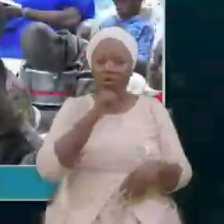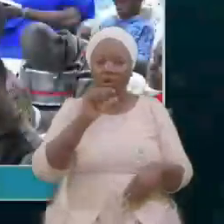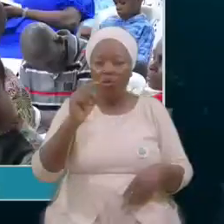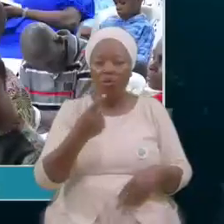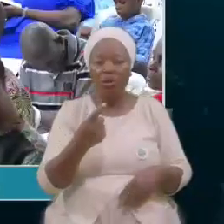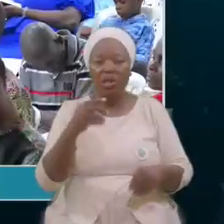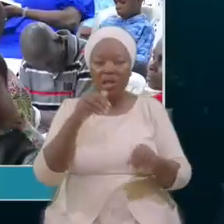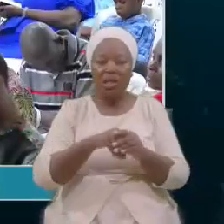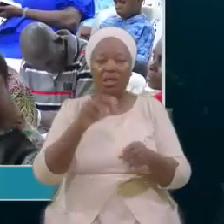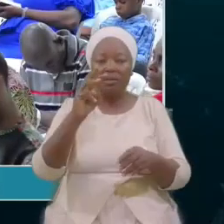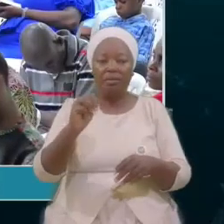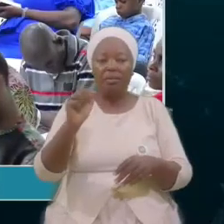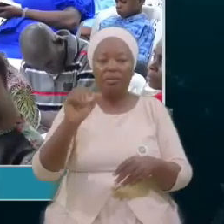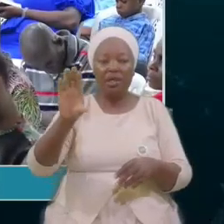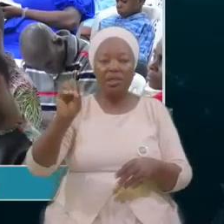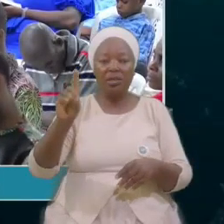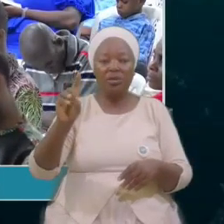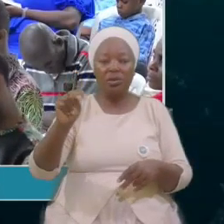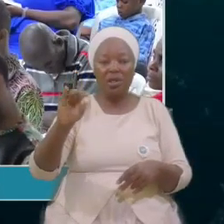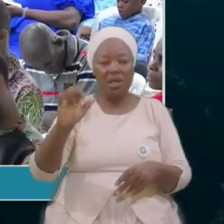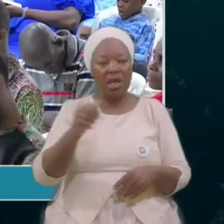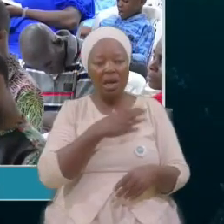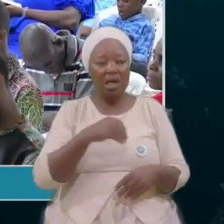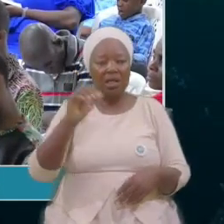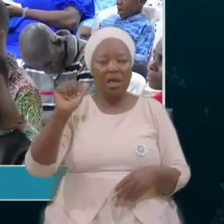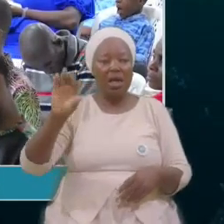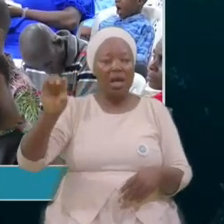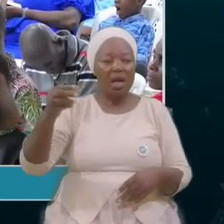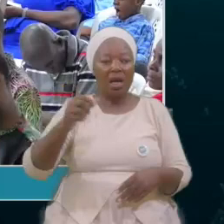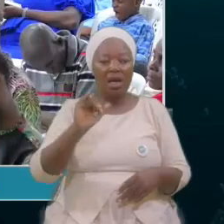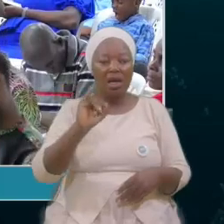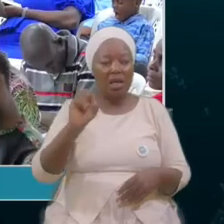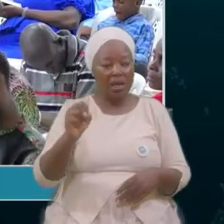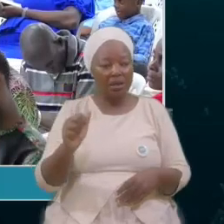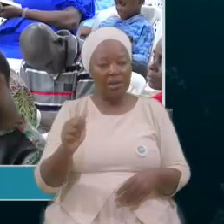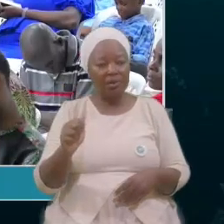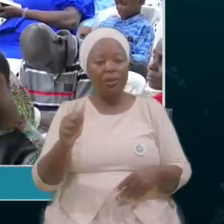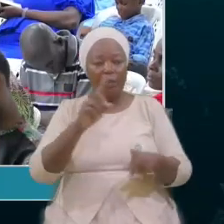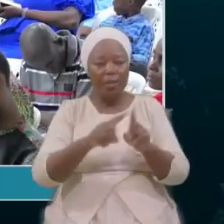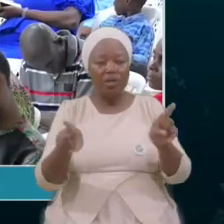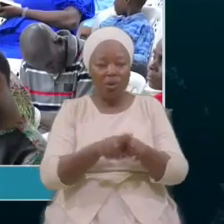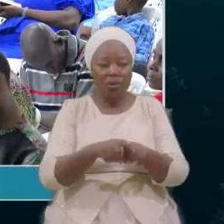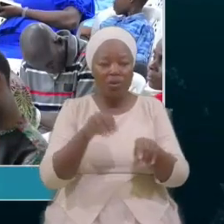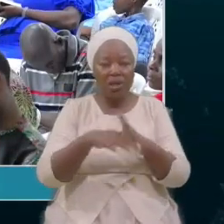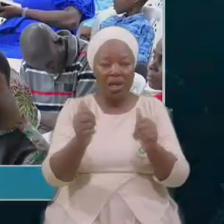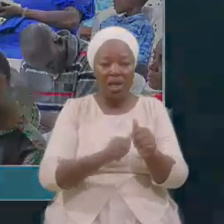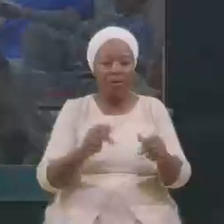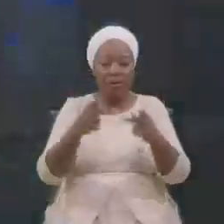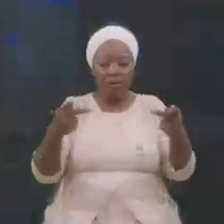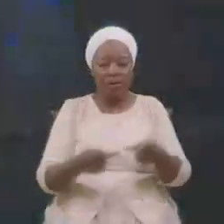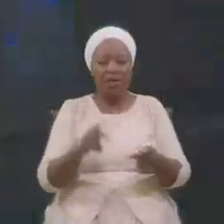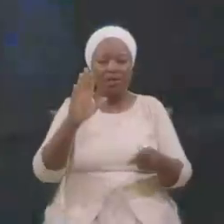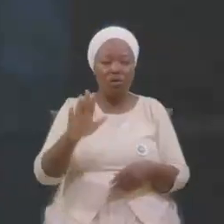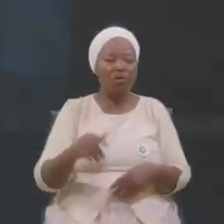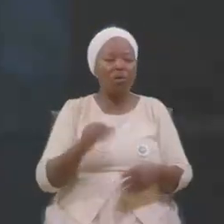in Macedonia and Achaia, but also in every place. Your faith,